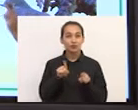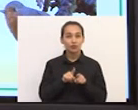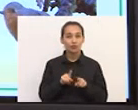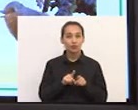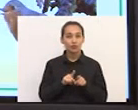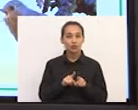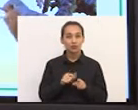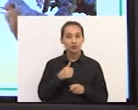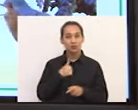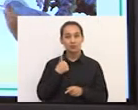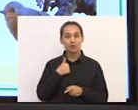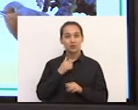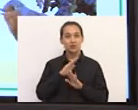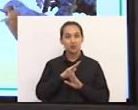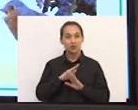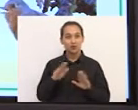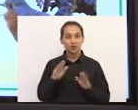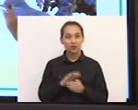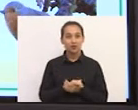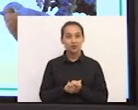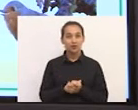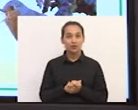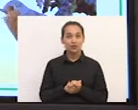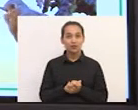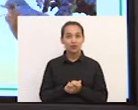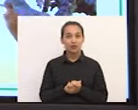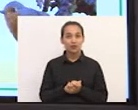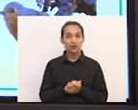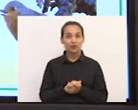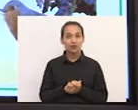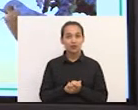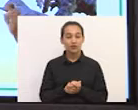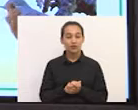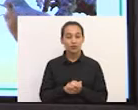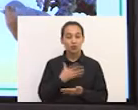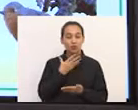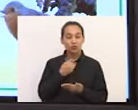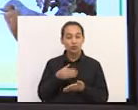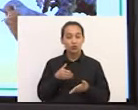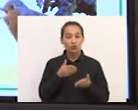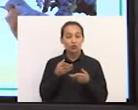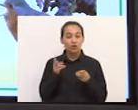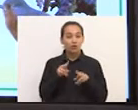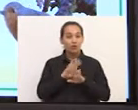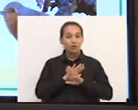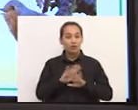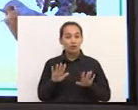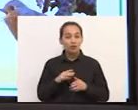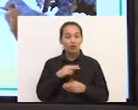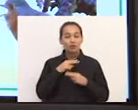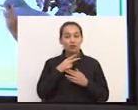qilma. G'arib go'riston bo'lib o'lma. Halak bo'lib kelgan yo'lingdan qolma. E'tibor bergan